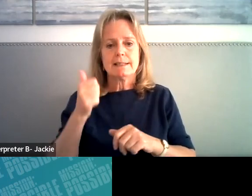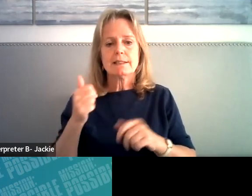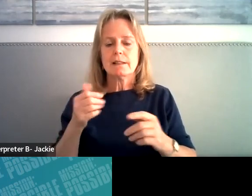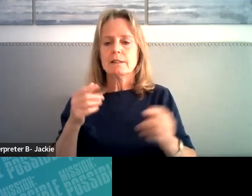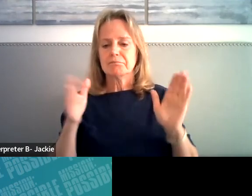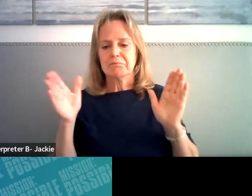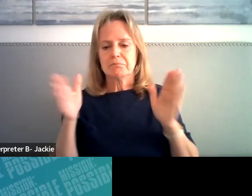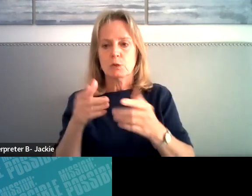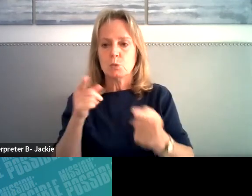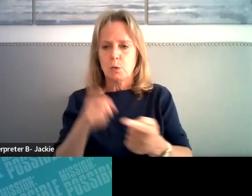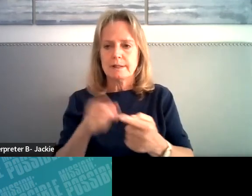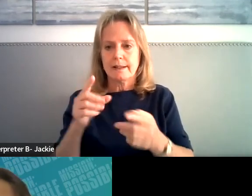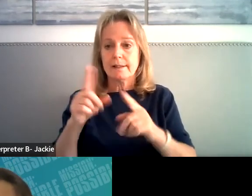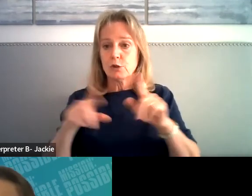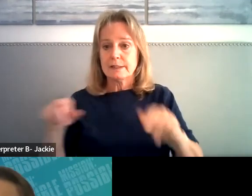diversity.